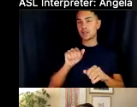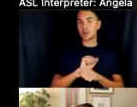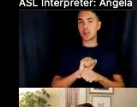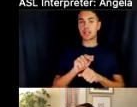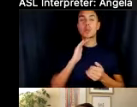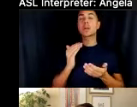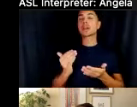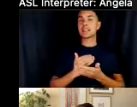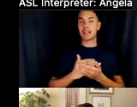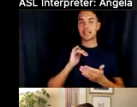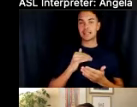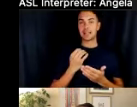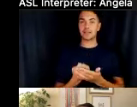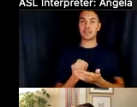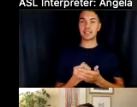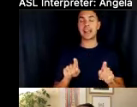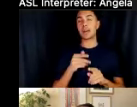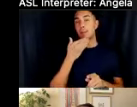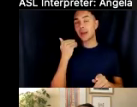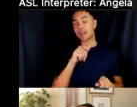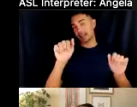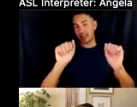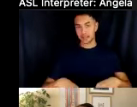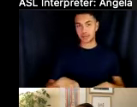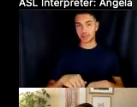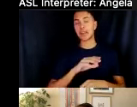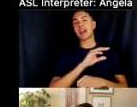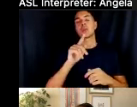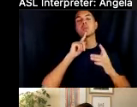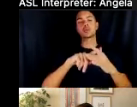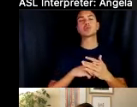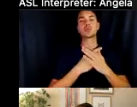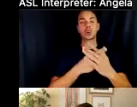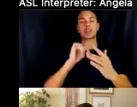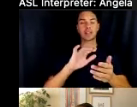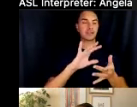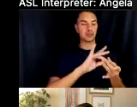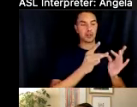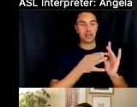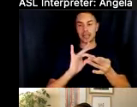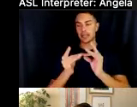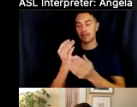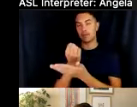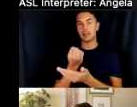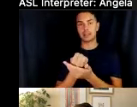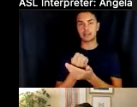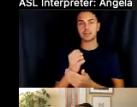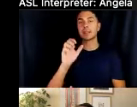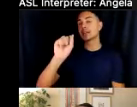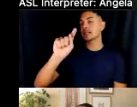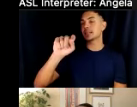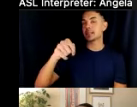collect that evidence as best they can, and they're going to start that chain of evidence, like Steph will talk about